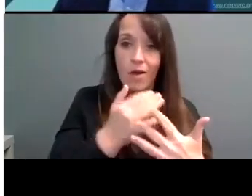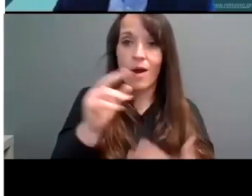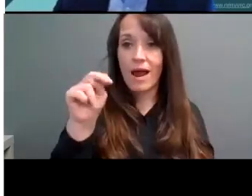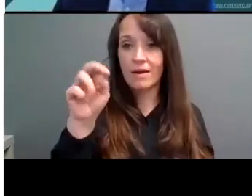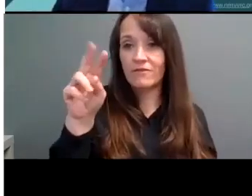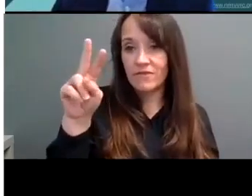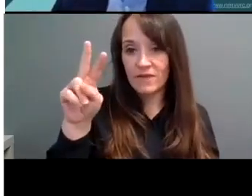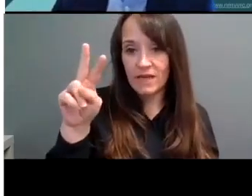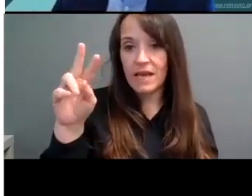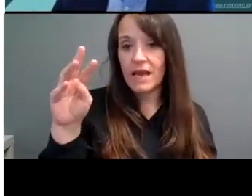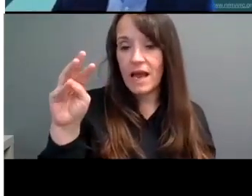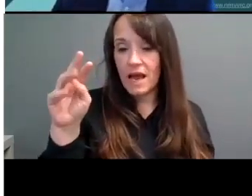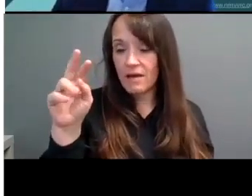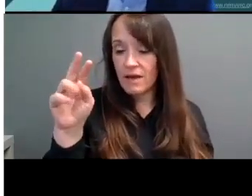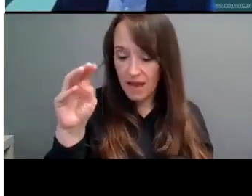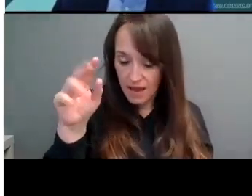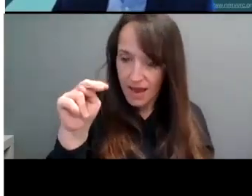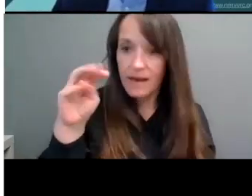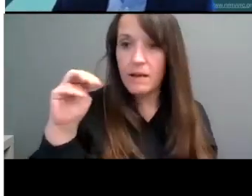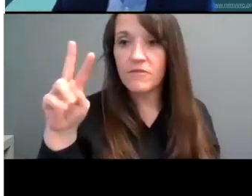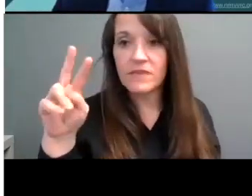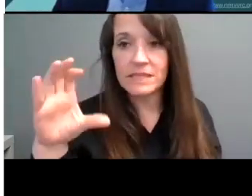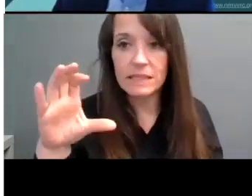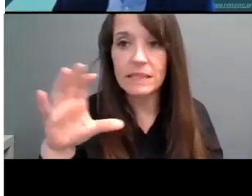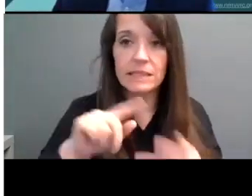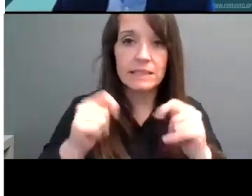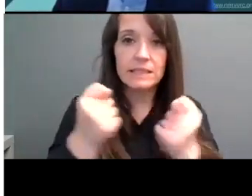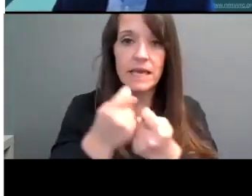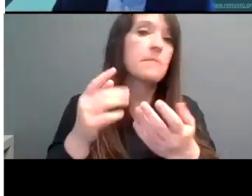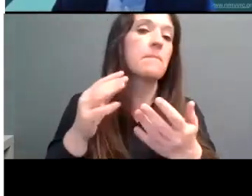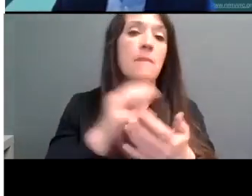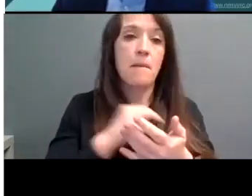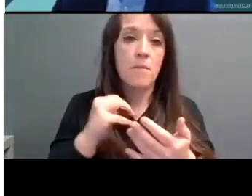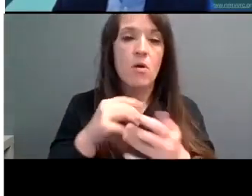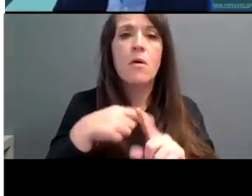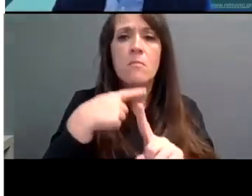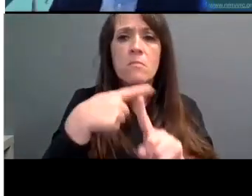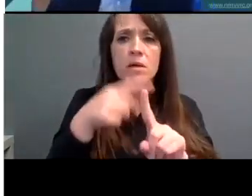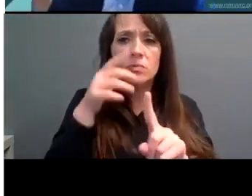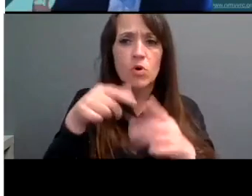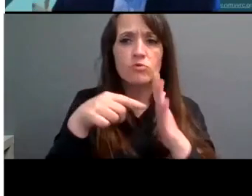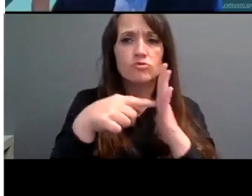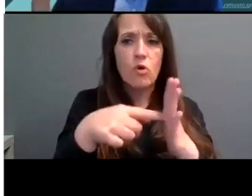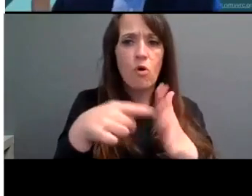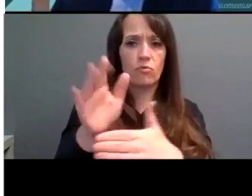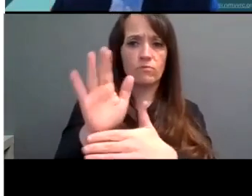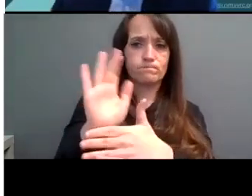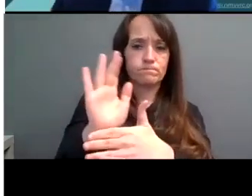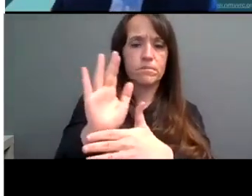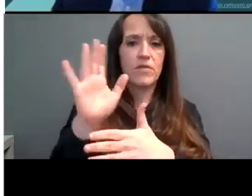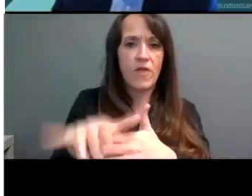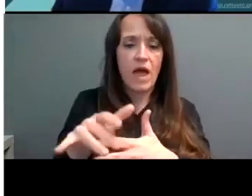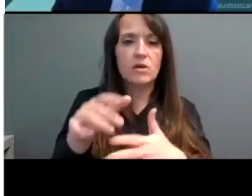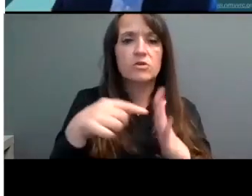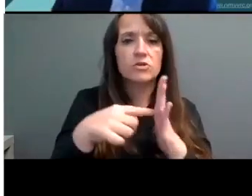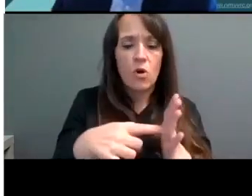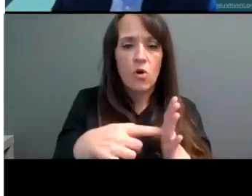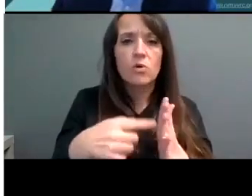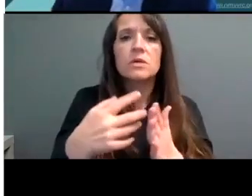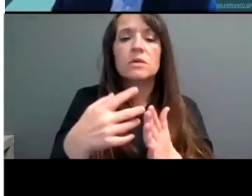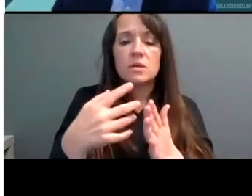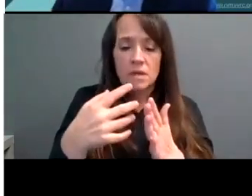augmented too by some video clips demonstrating the, quote, power of personal story of our 2 long-term